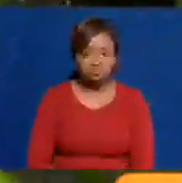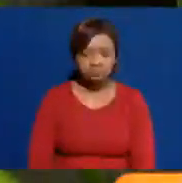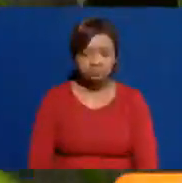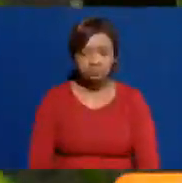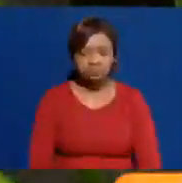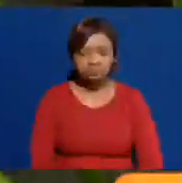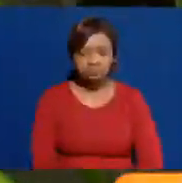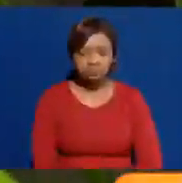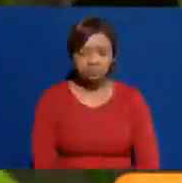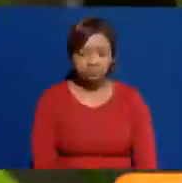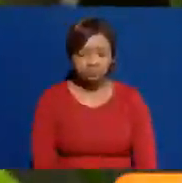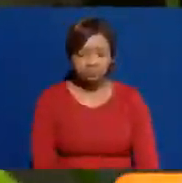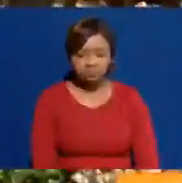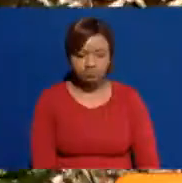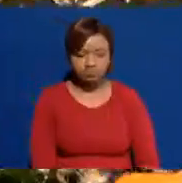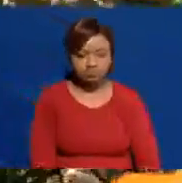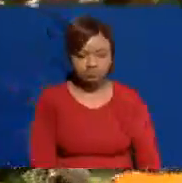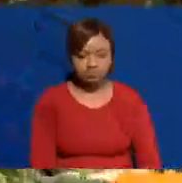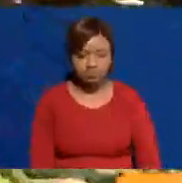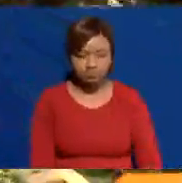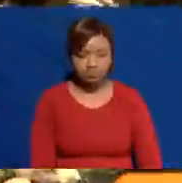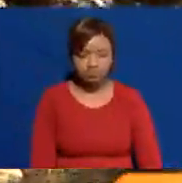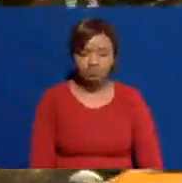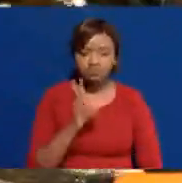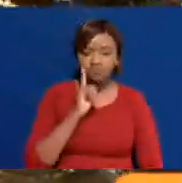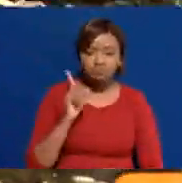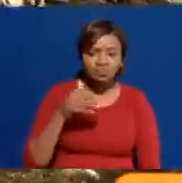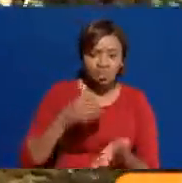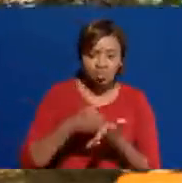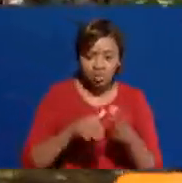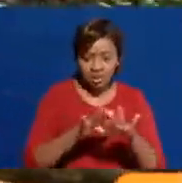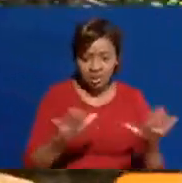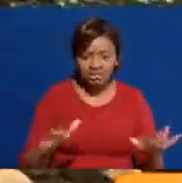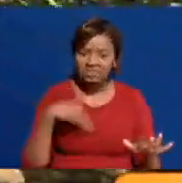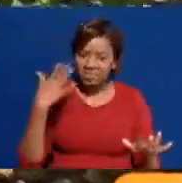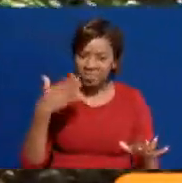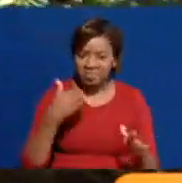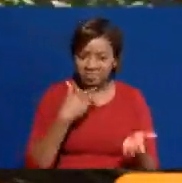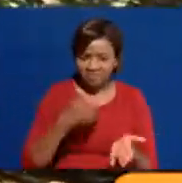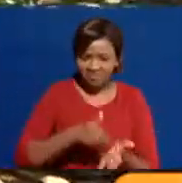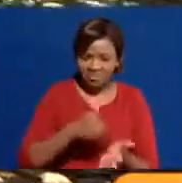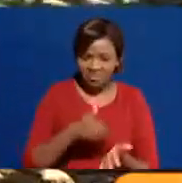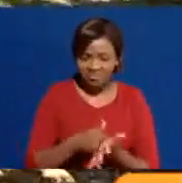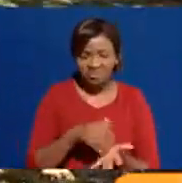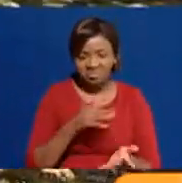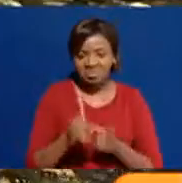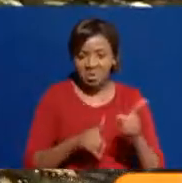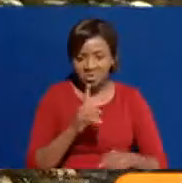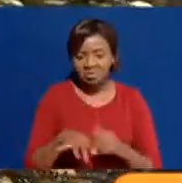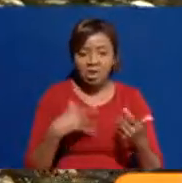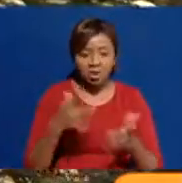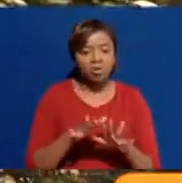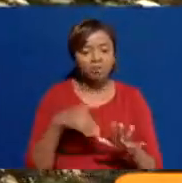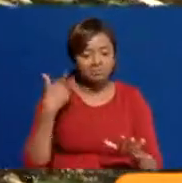Wetlands are areas of land that are saturated with water, either permanently or seasonally. They play a crucial role